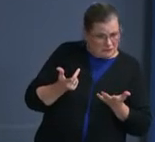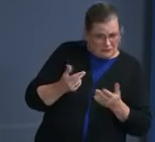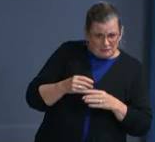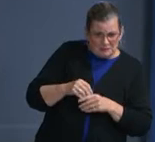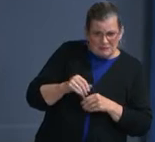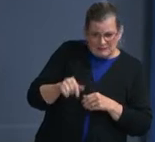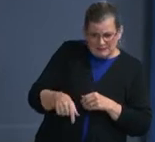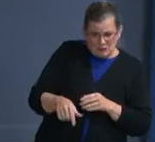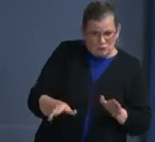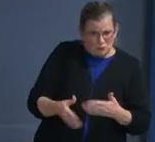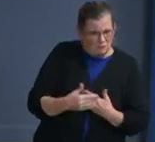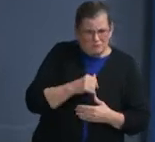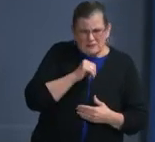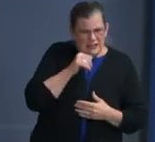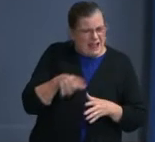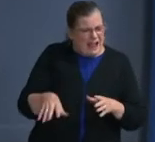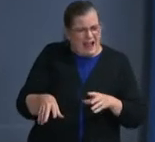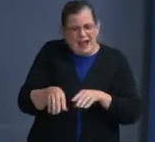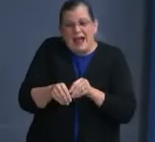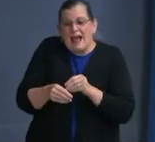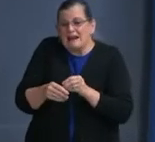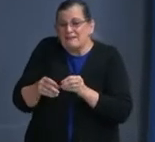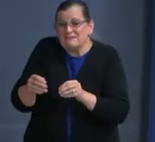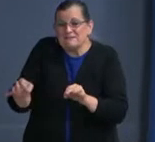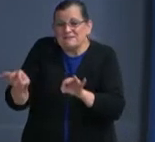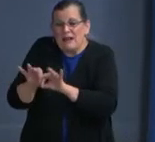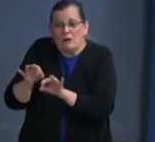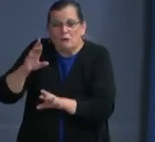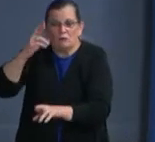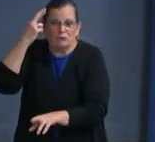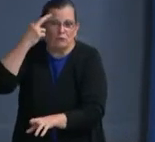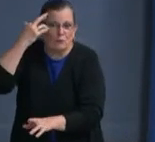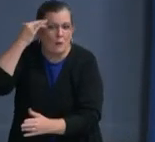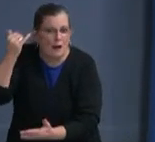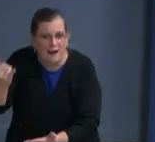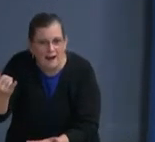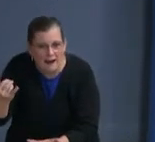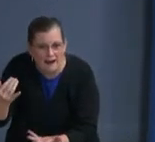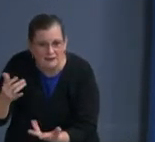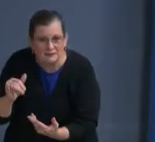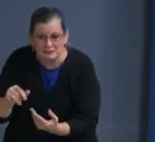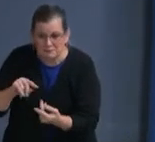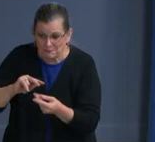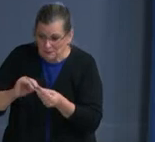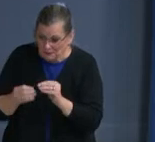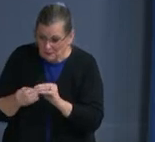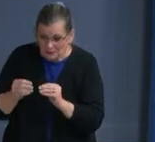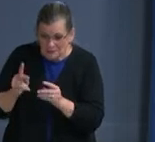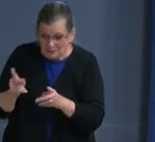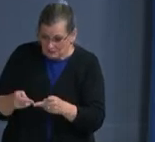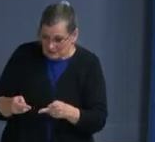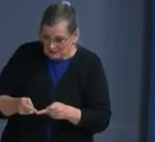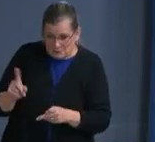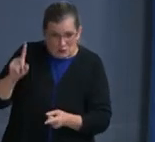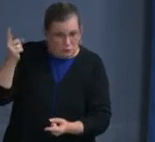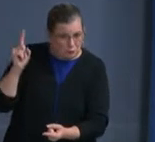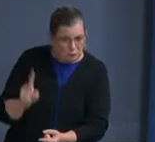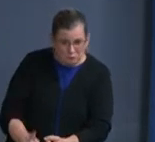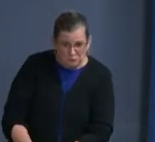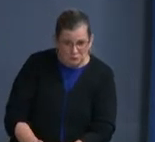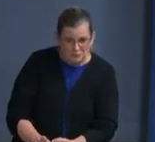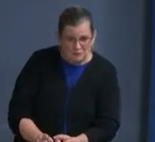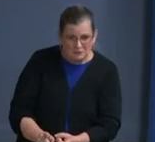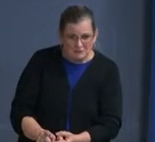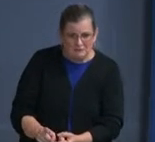it doesn't add additional value. Why? We know that places that have decreased ventilation have increased risk for